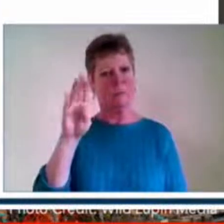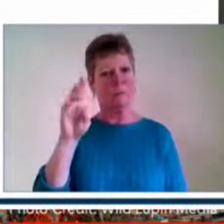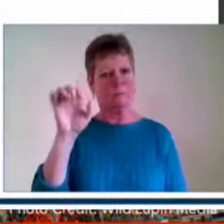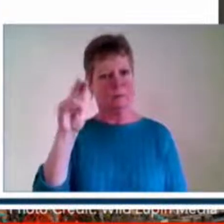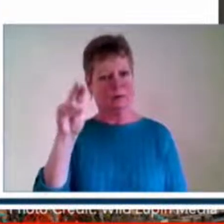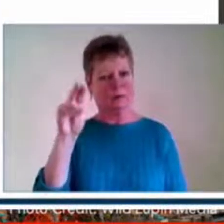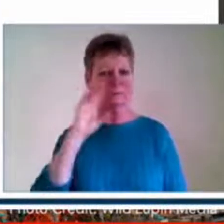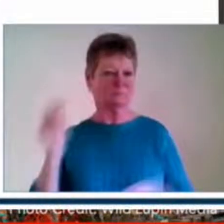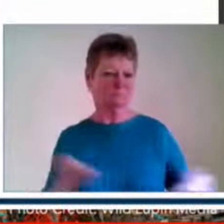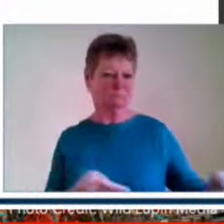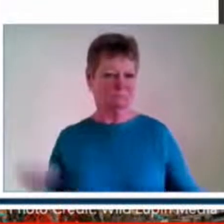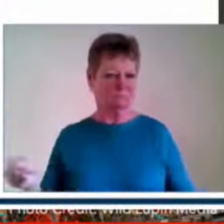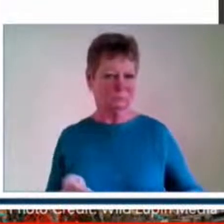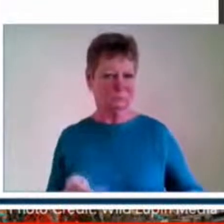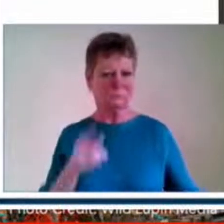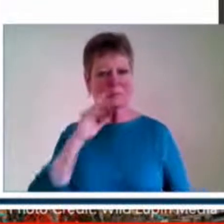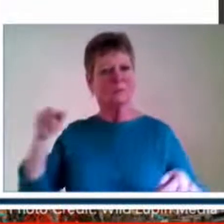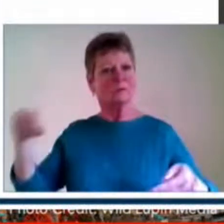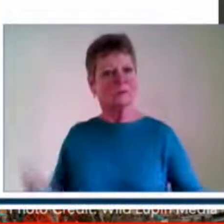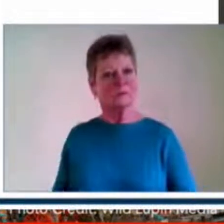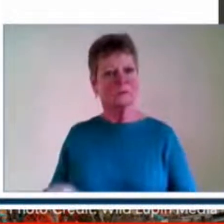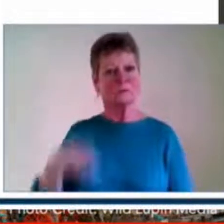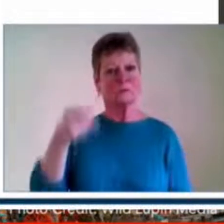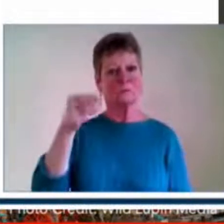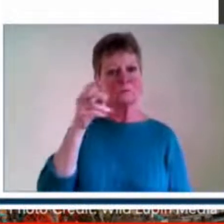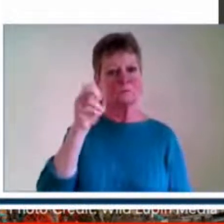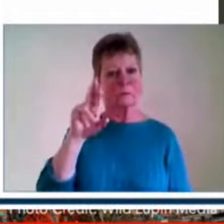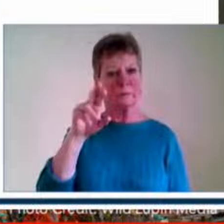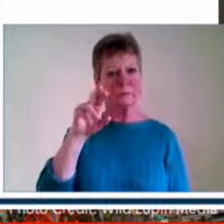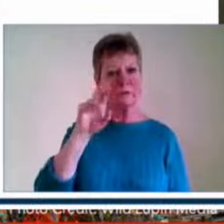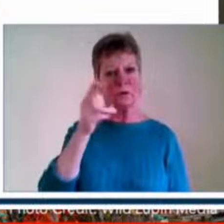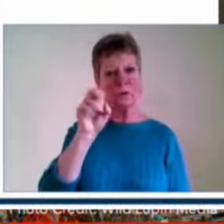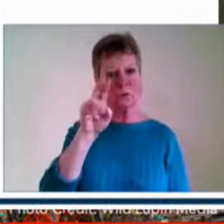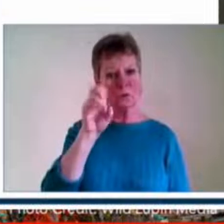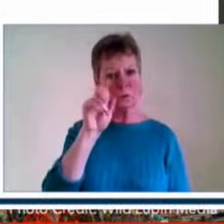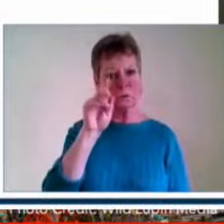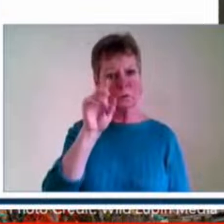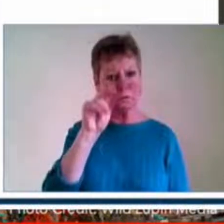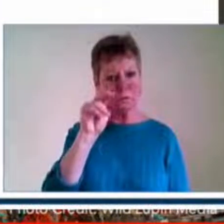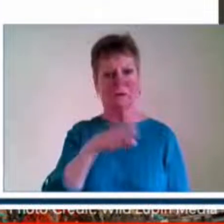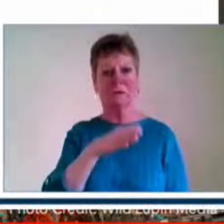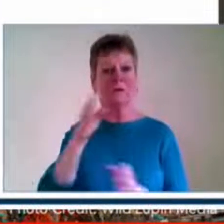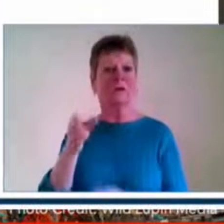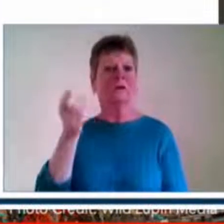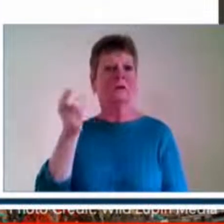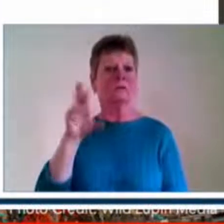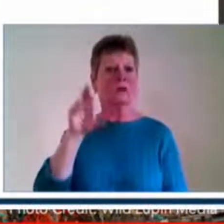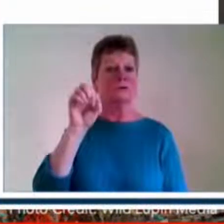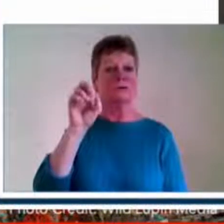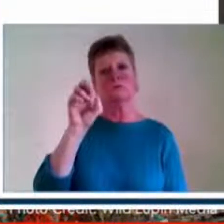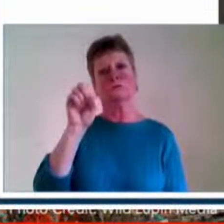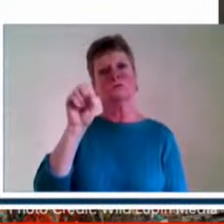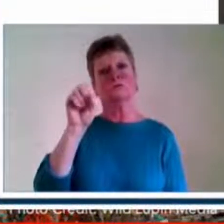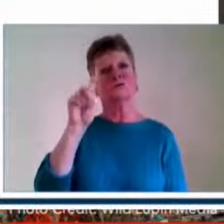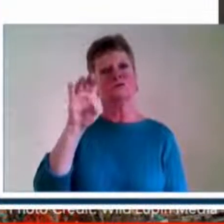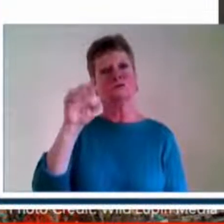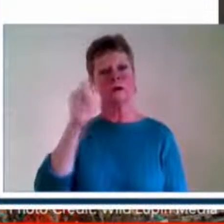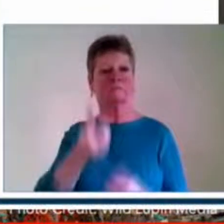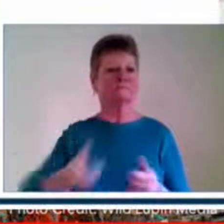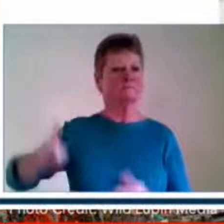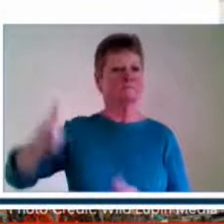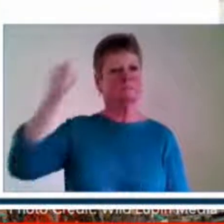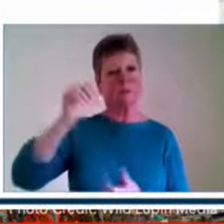the Honourable Tim Houston, Premier of Nova Scotia, and Dr. Robert Strang, Chief Medical Officer of Health for Nova Scotia.